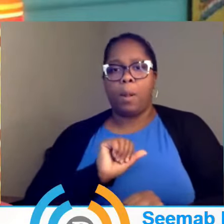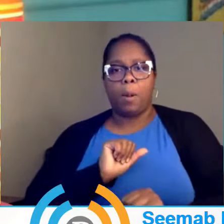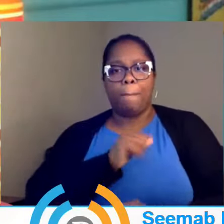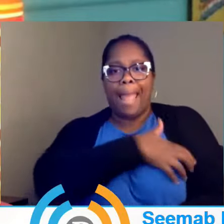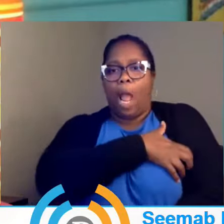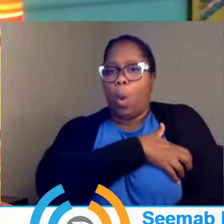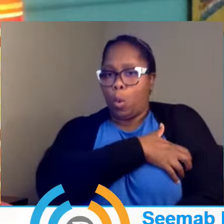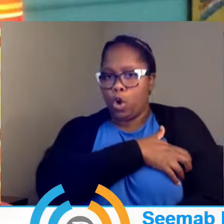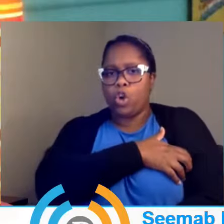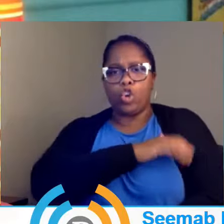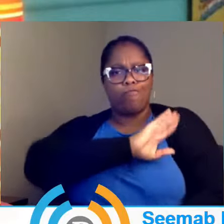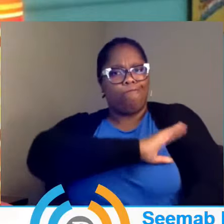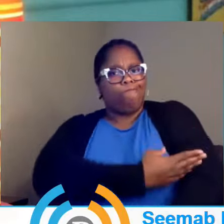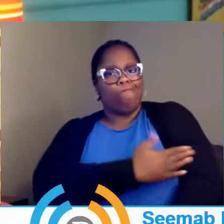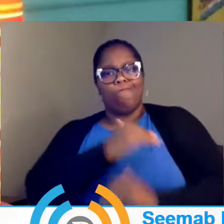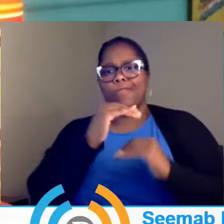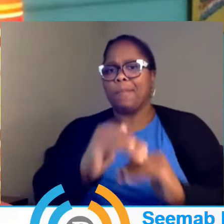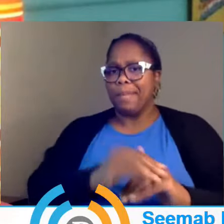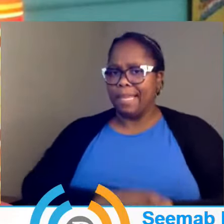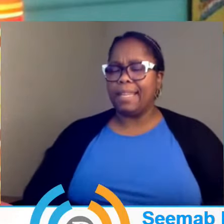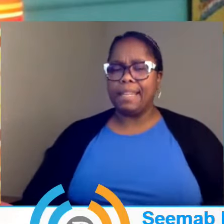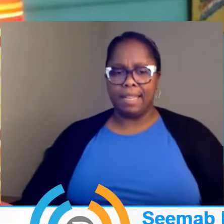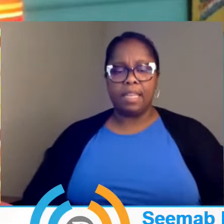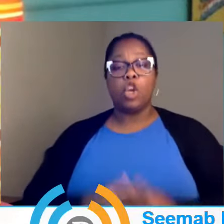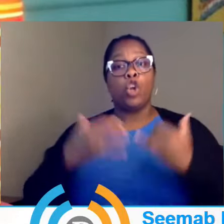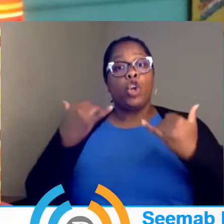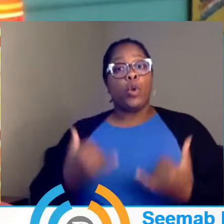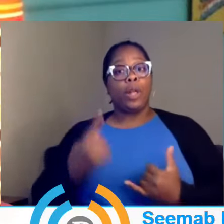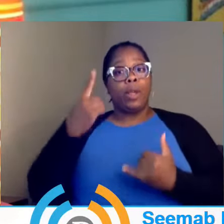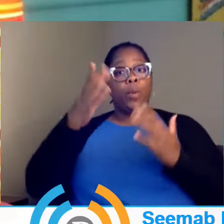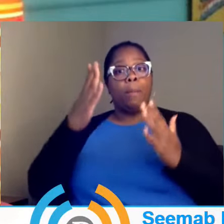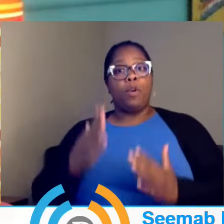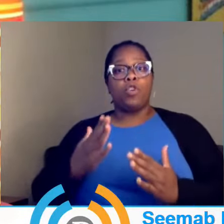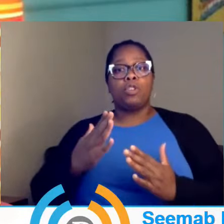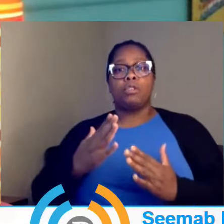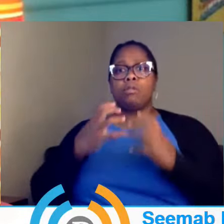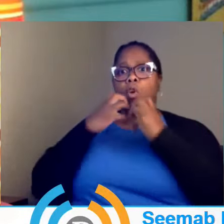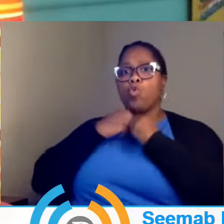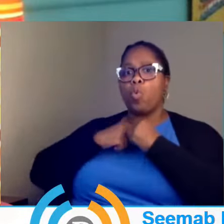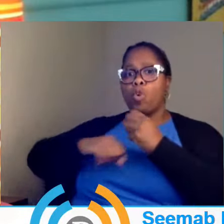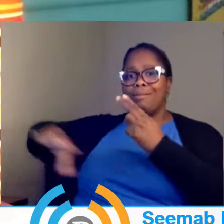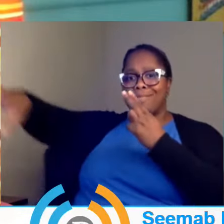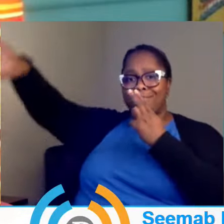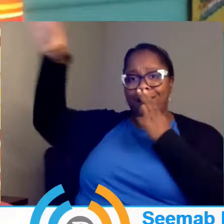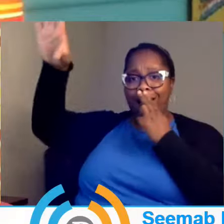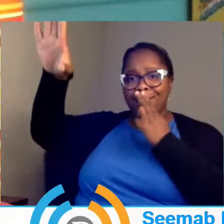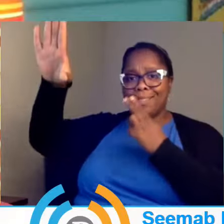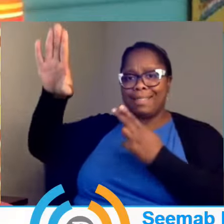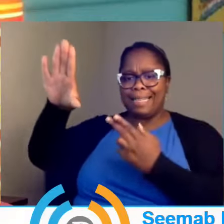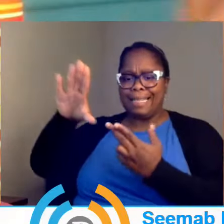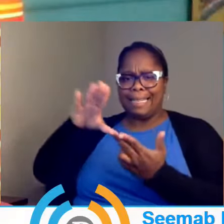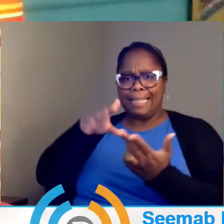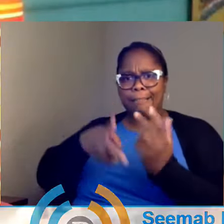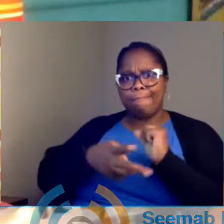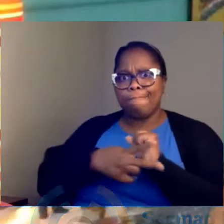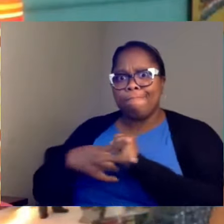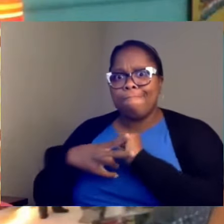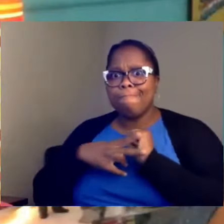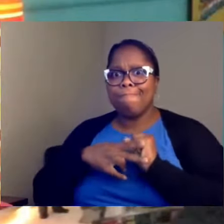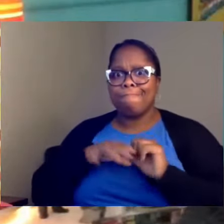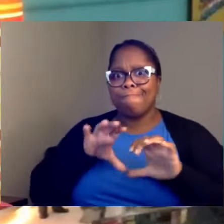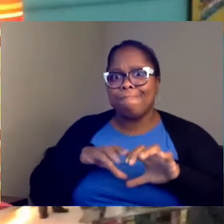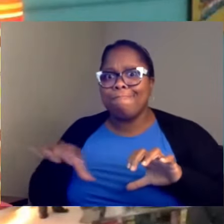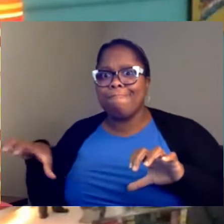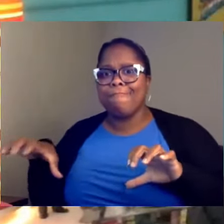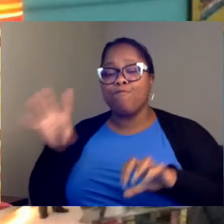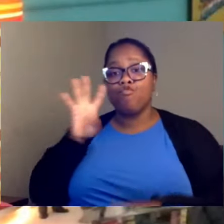currently a person who adores Nazi memorabilia, who had created shrines in the city